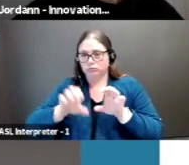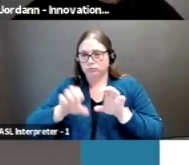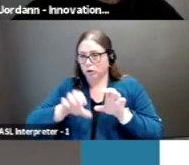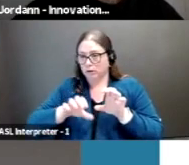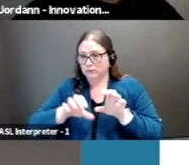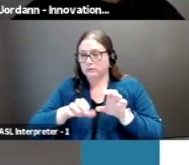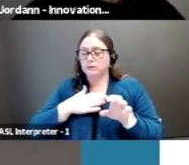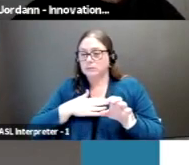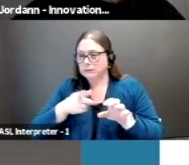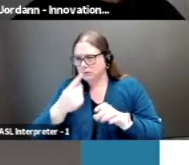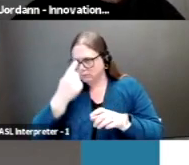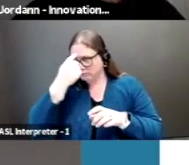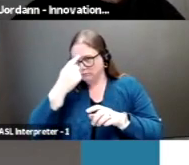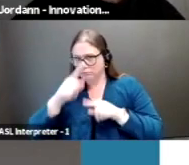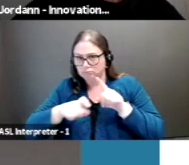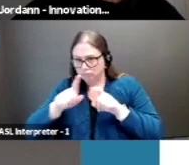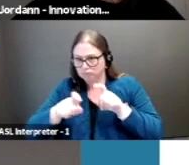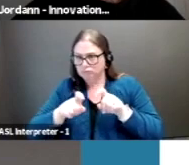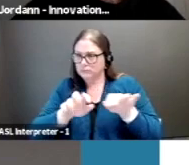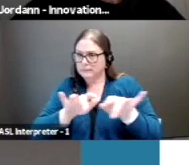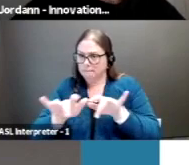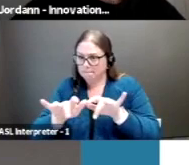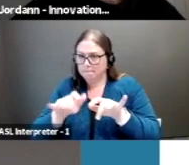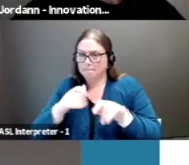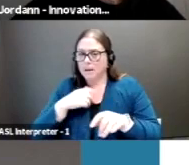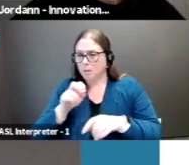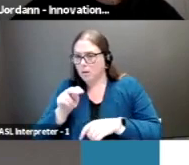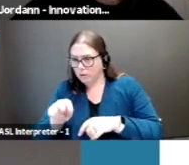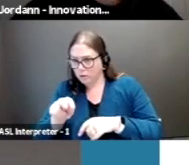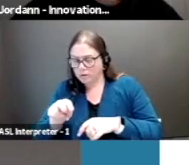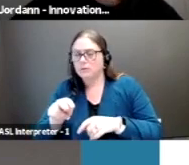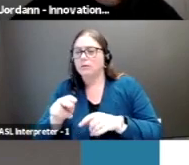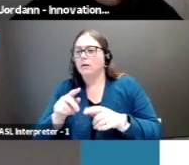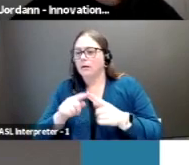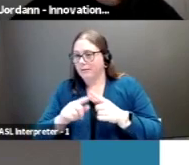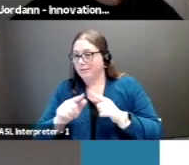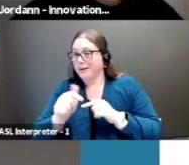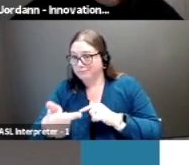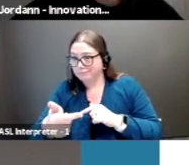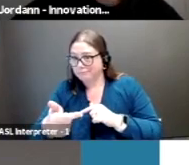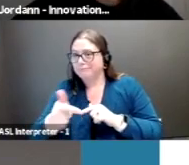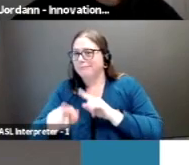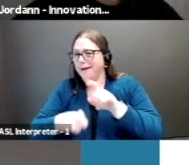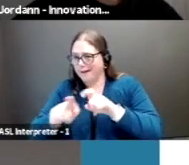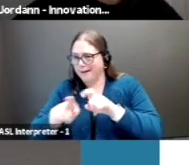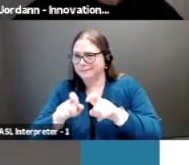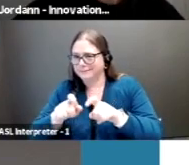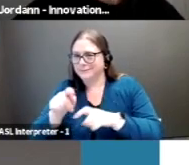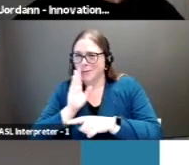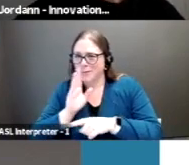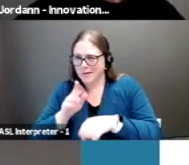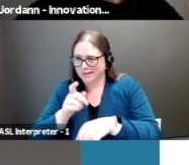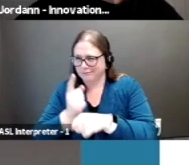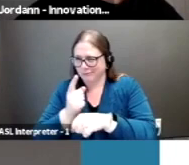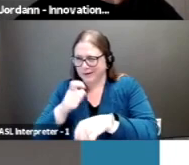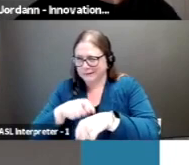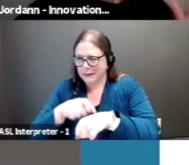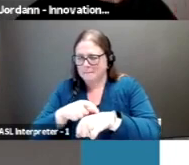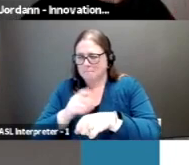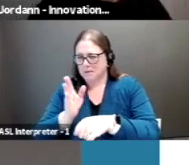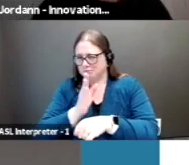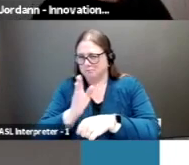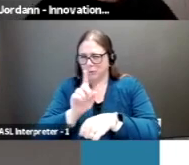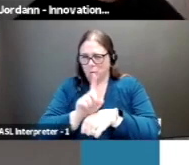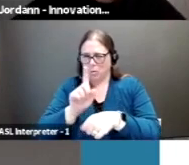the chat box and I will pop in and ask them of Peter at the appropriate time. But 1 to 1:30 p.m. is also